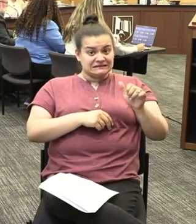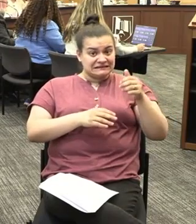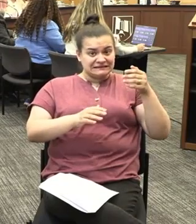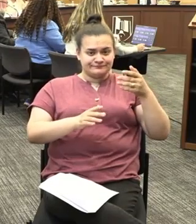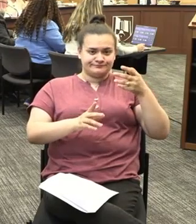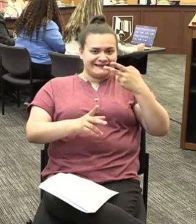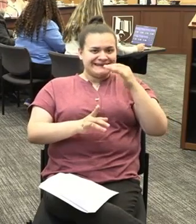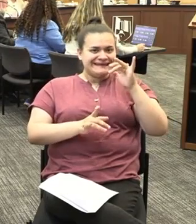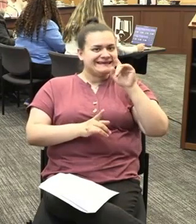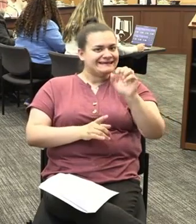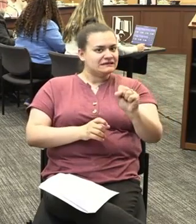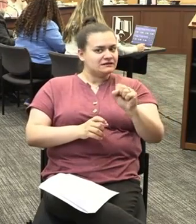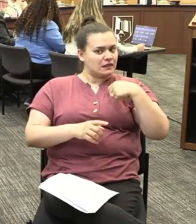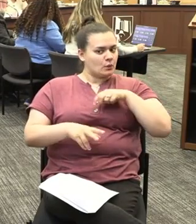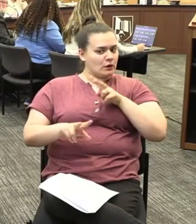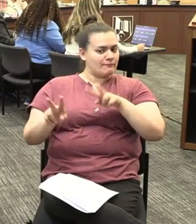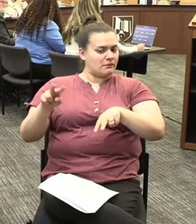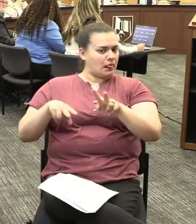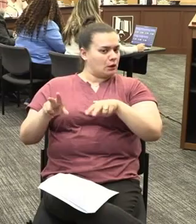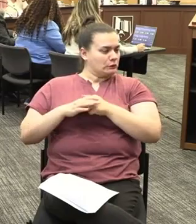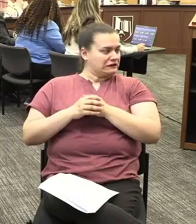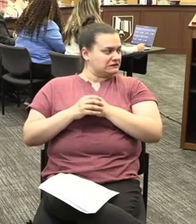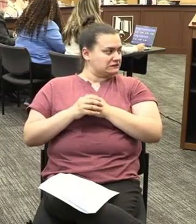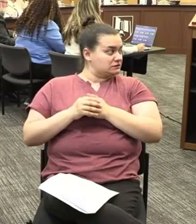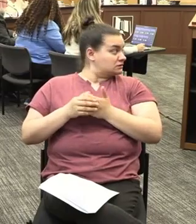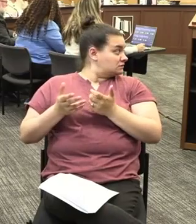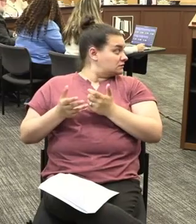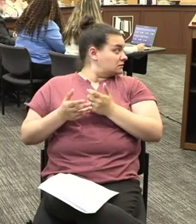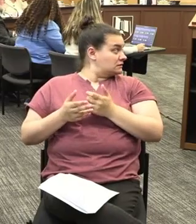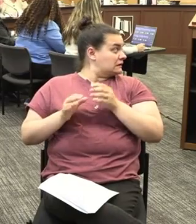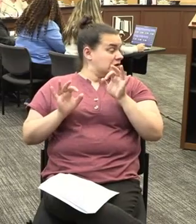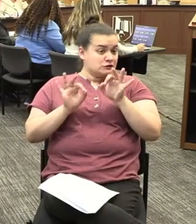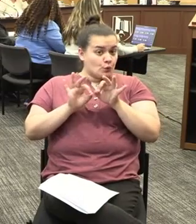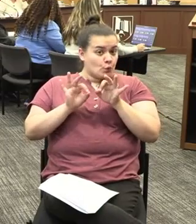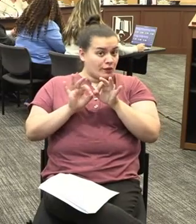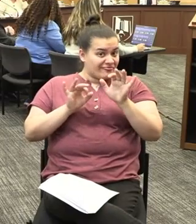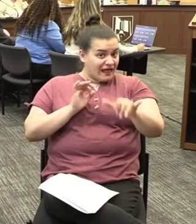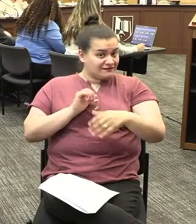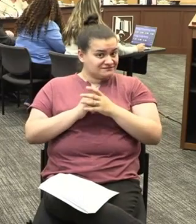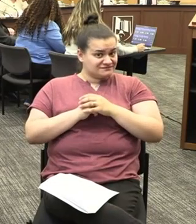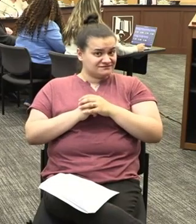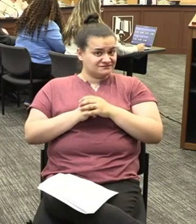we're monitoring? I mean, is it worth it? That's what I'm asking.